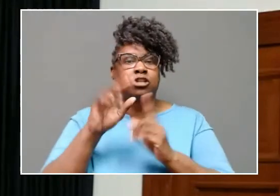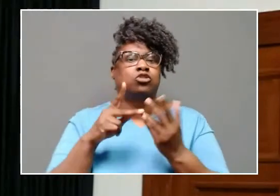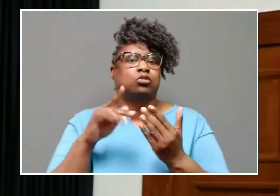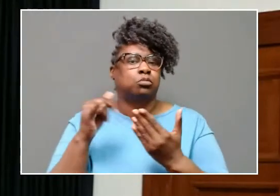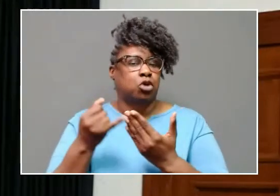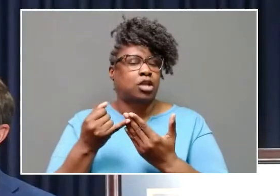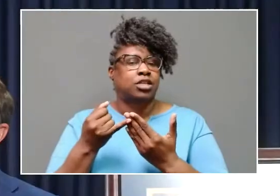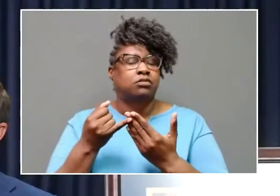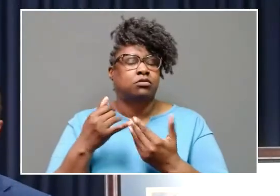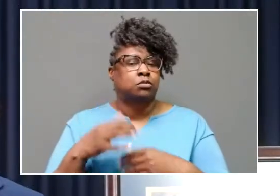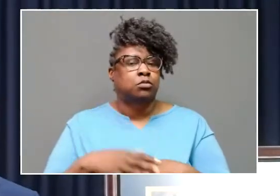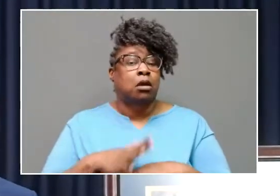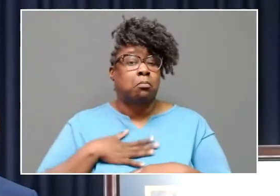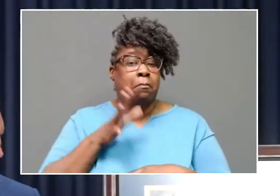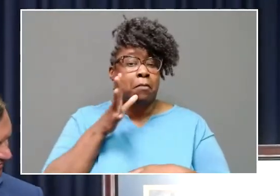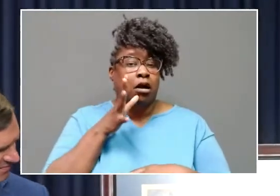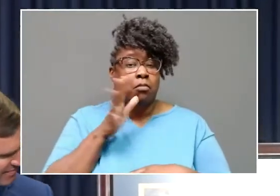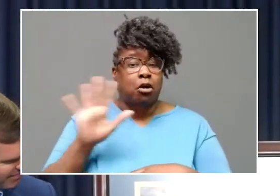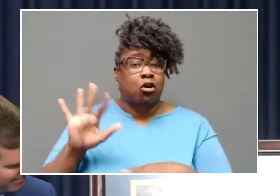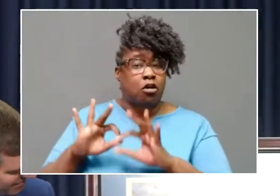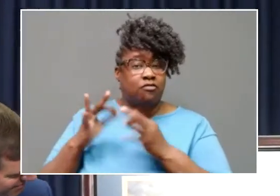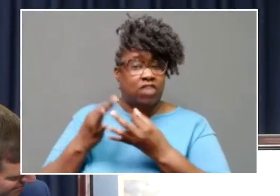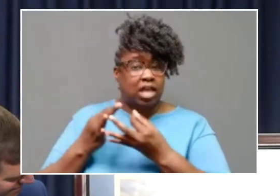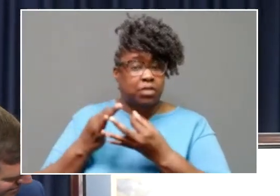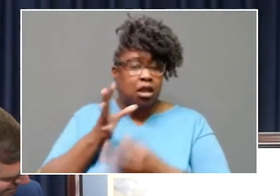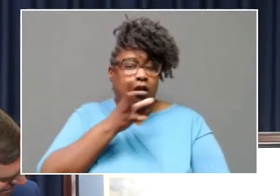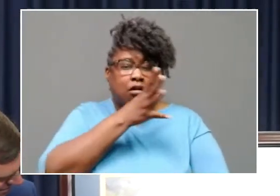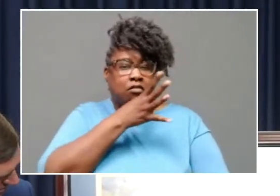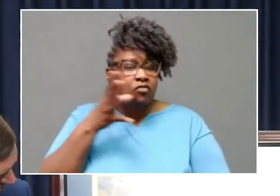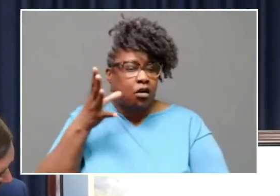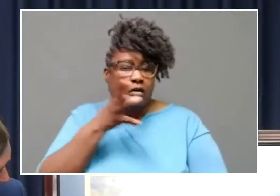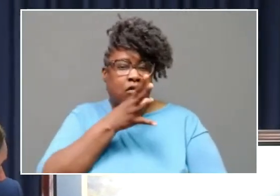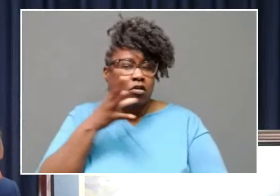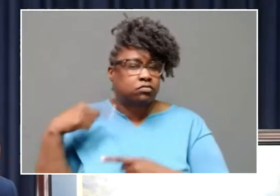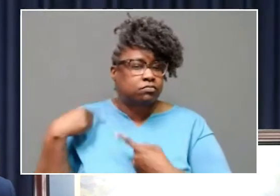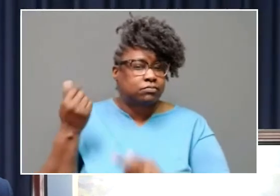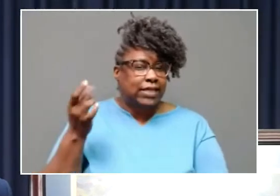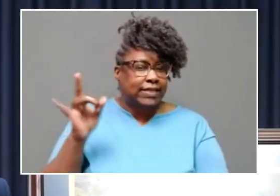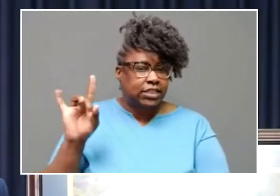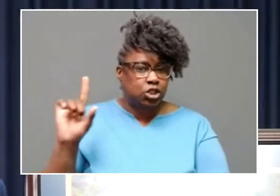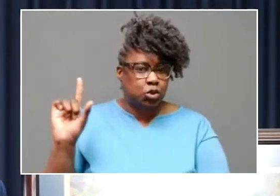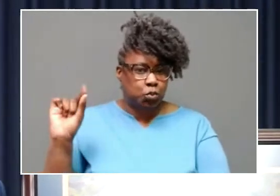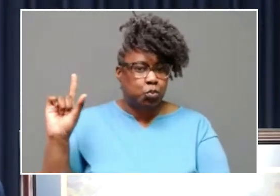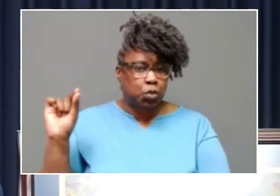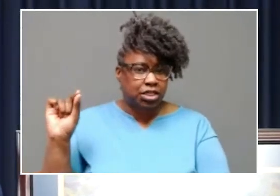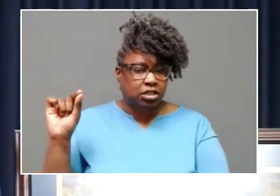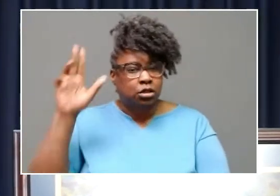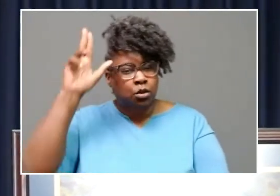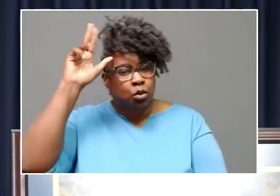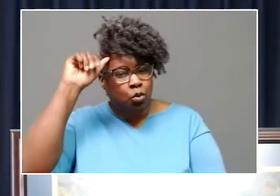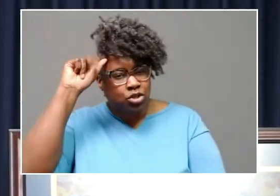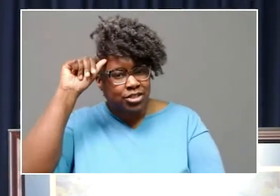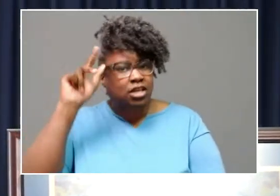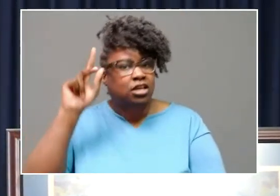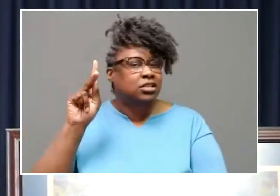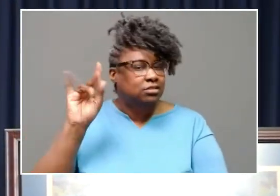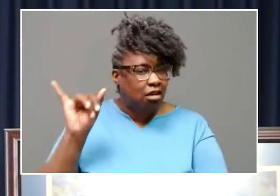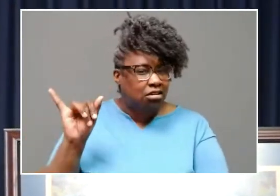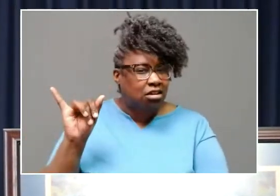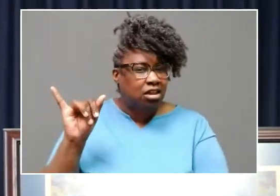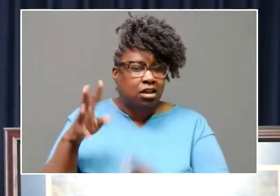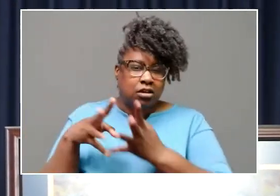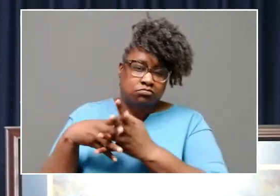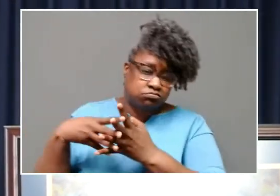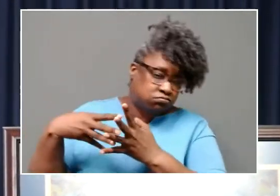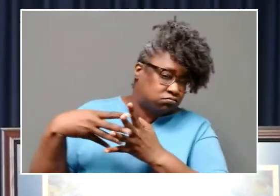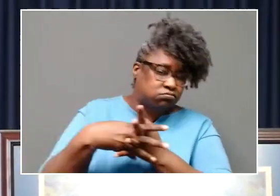my mom's family's been farming in Hart County since the 1820s. So horses and Kentucky is just deeply ingrained in